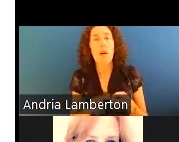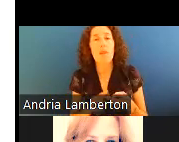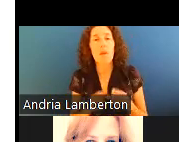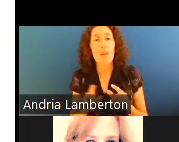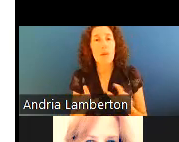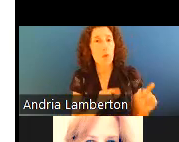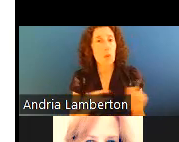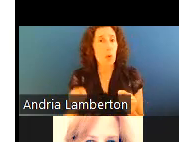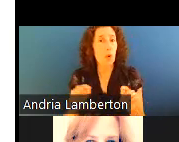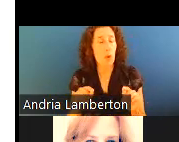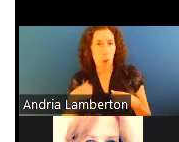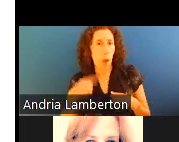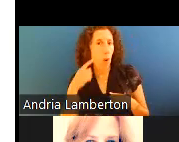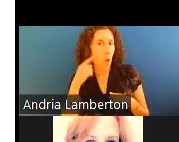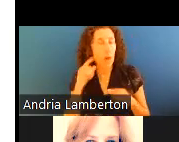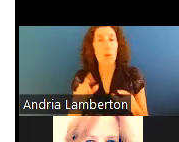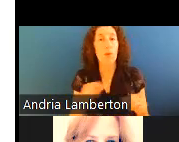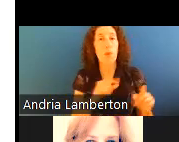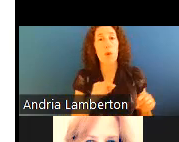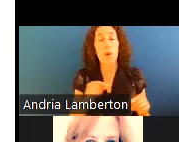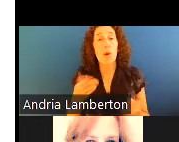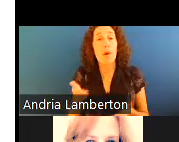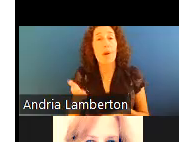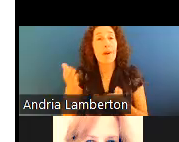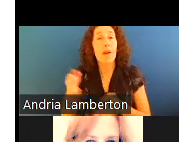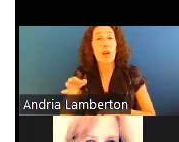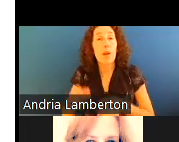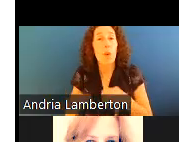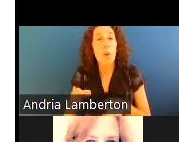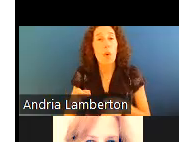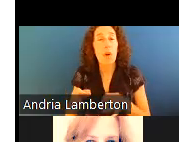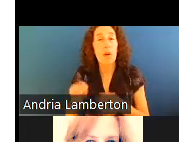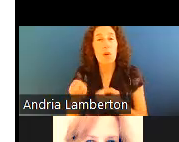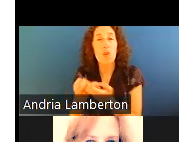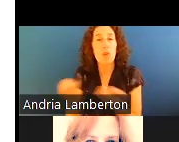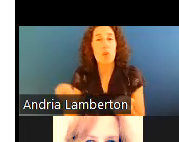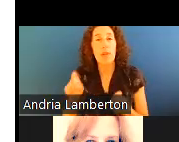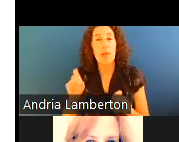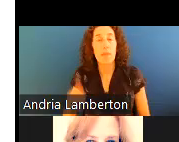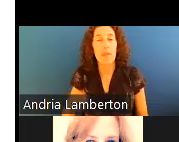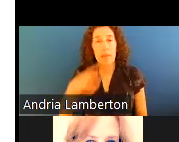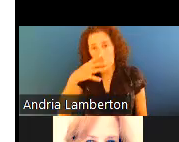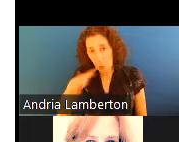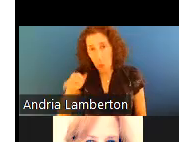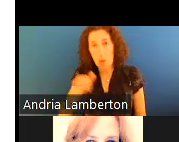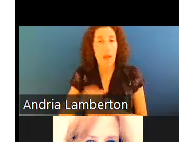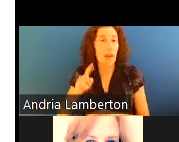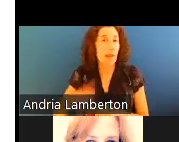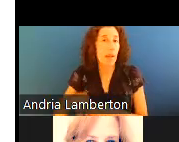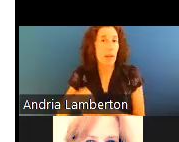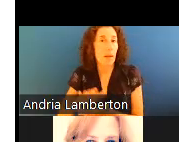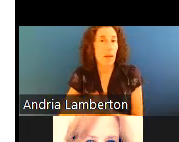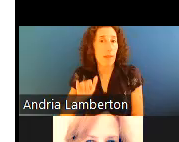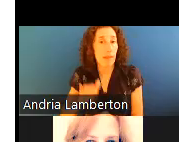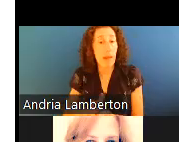that a prosecutor could investigate, could try to talk to the people who've been spreading these rumors, for example. Evidence that can